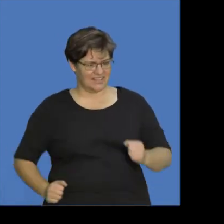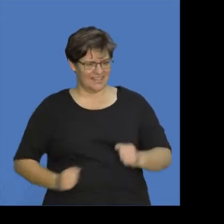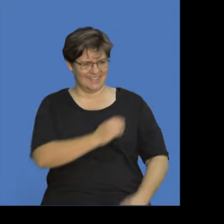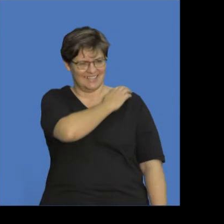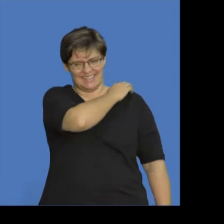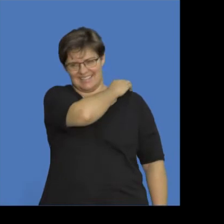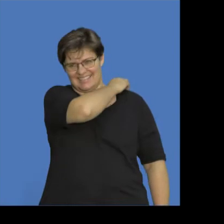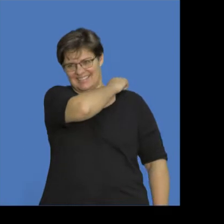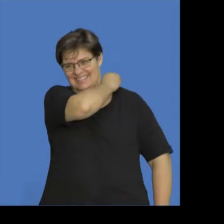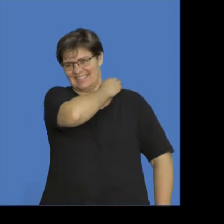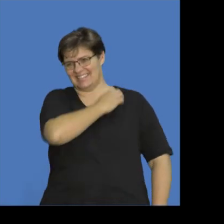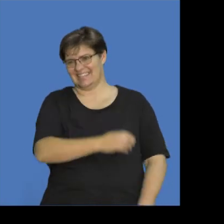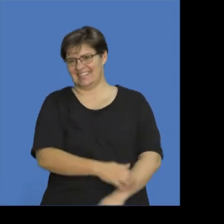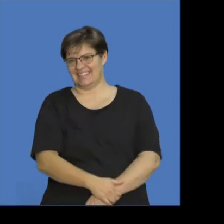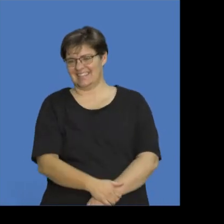Oh.